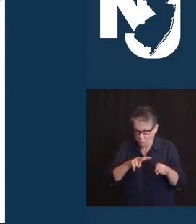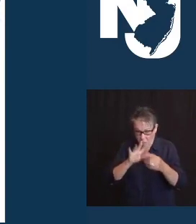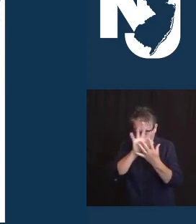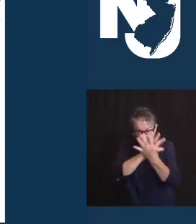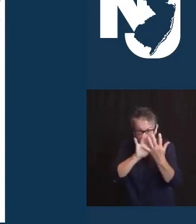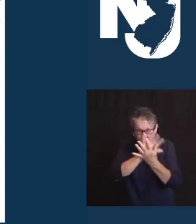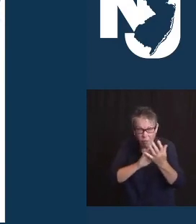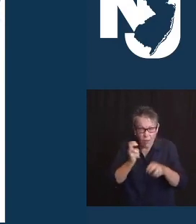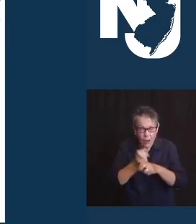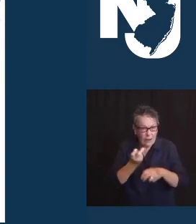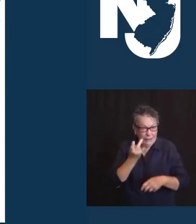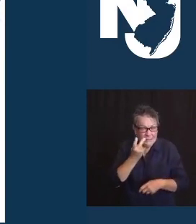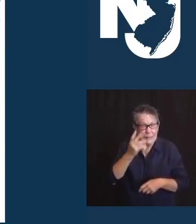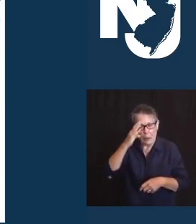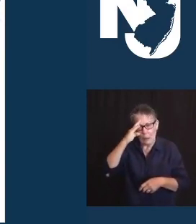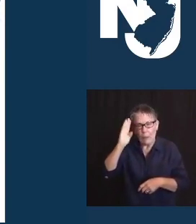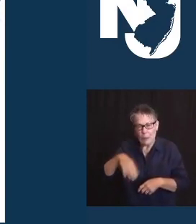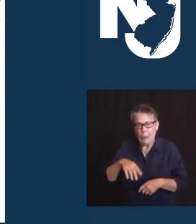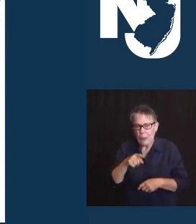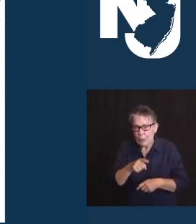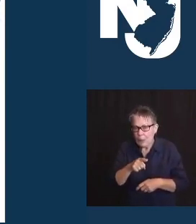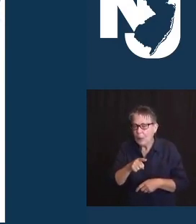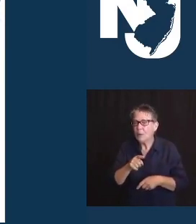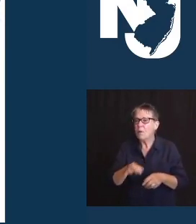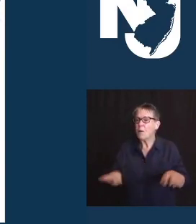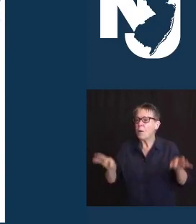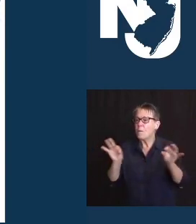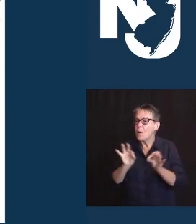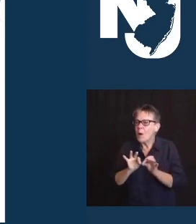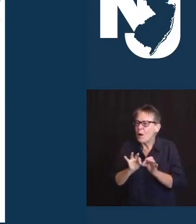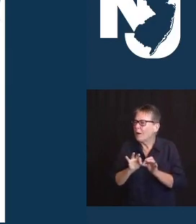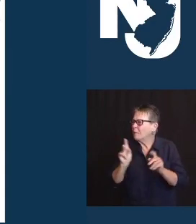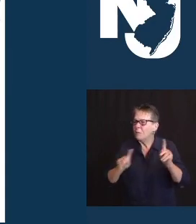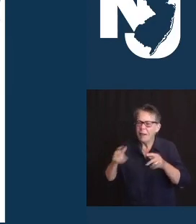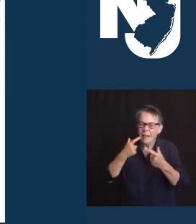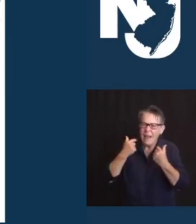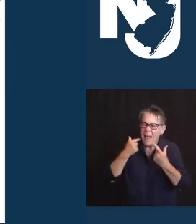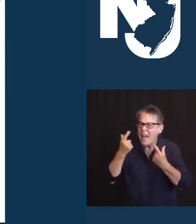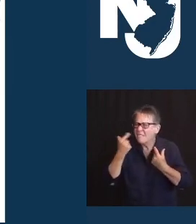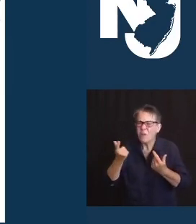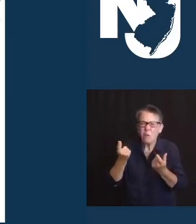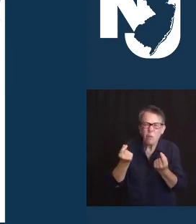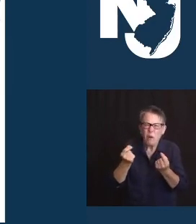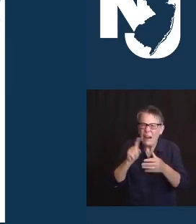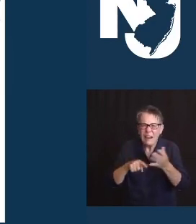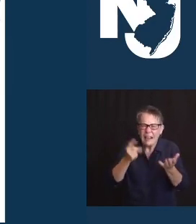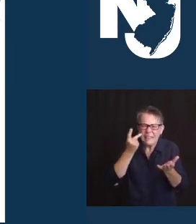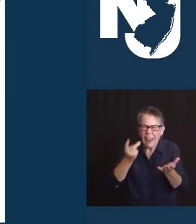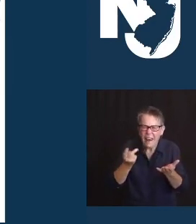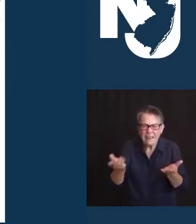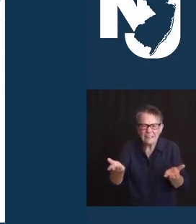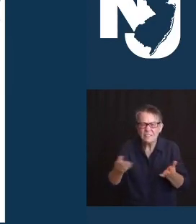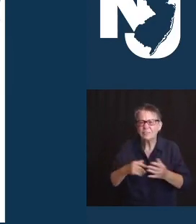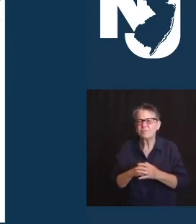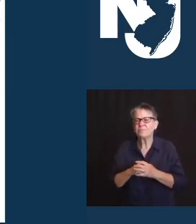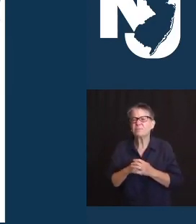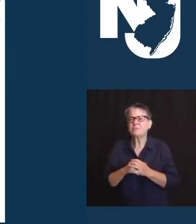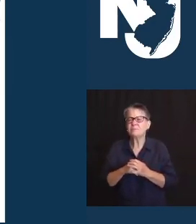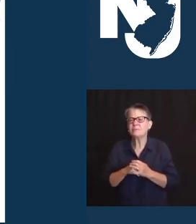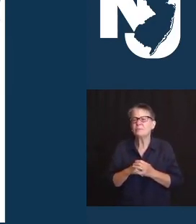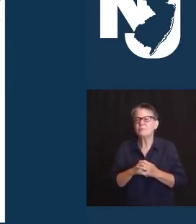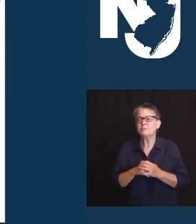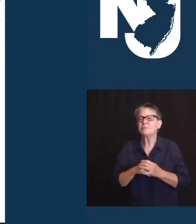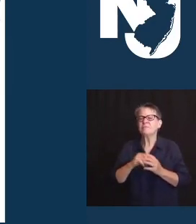greater context to, Judy's laughing as well, the data that we discuss here. Every day we receive a summary from Ed and his team at the